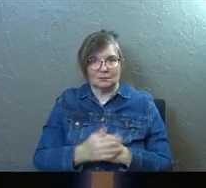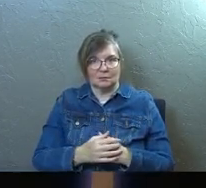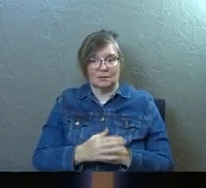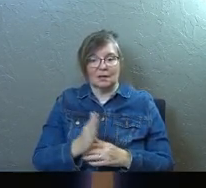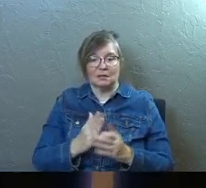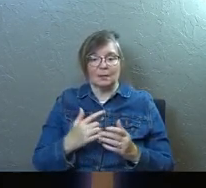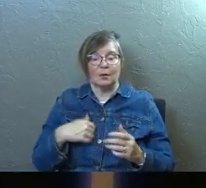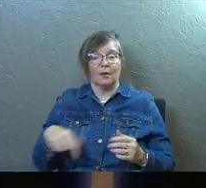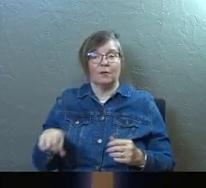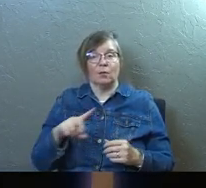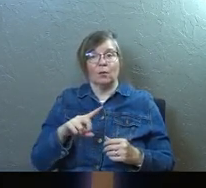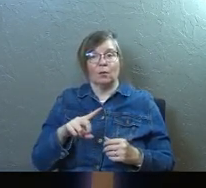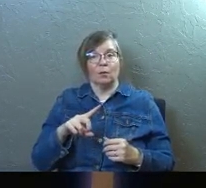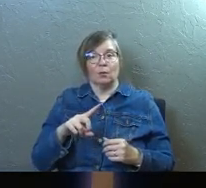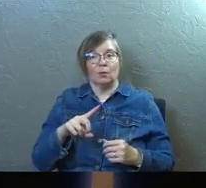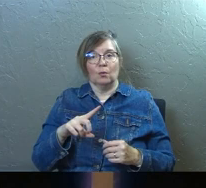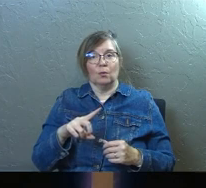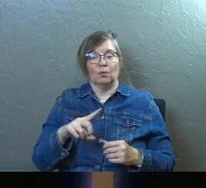Some of you guys have been